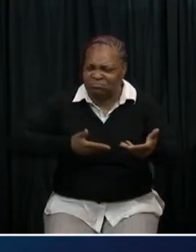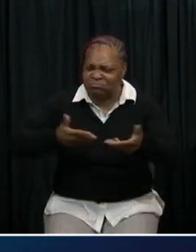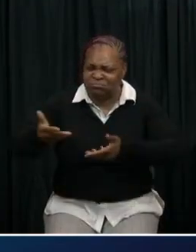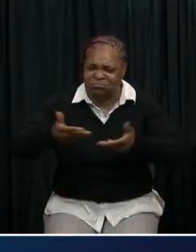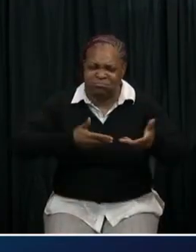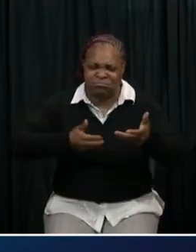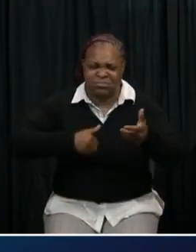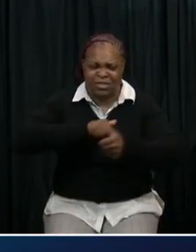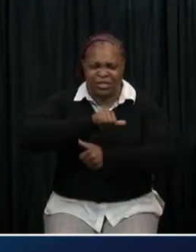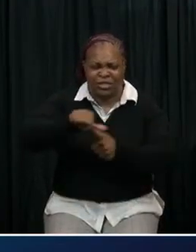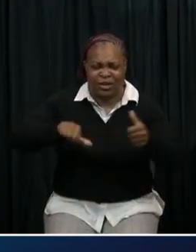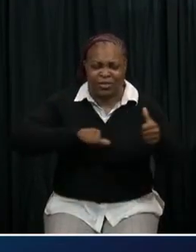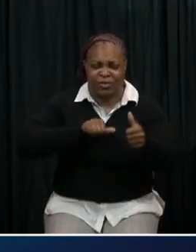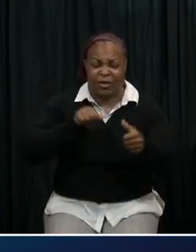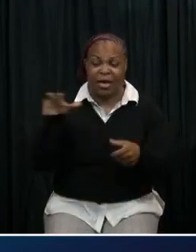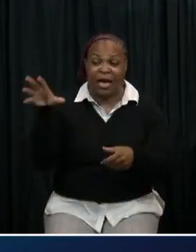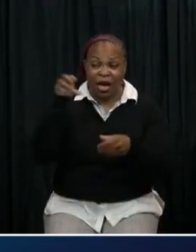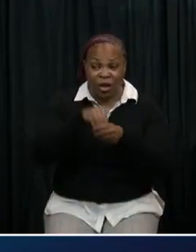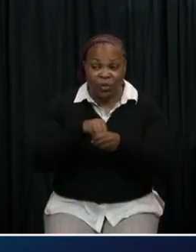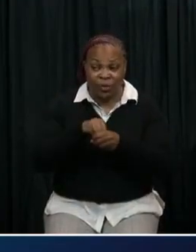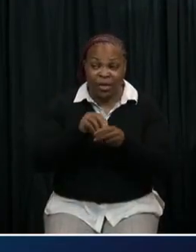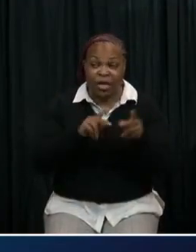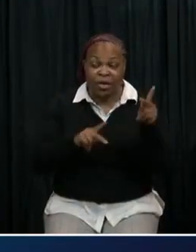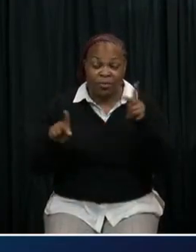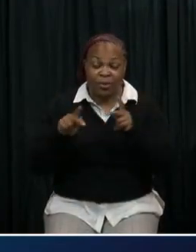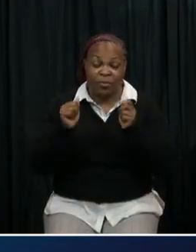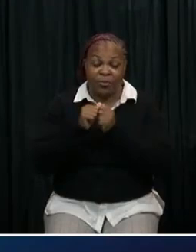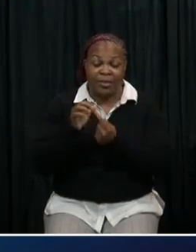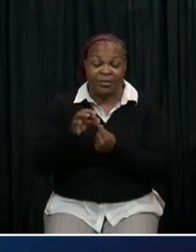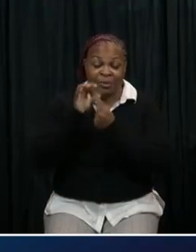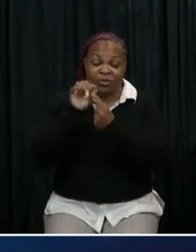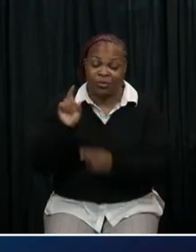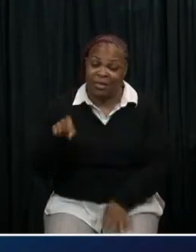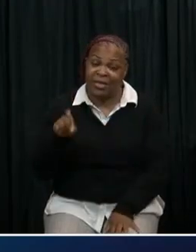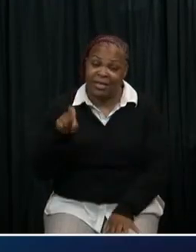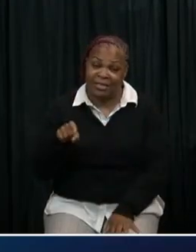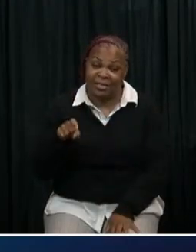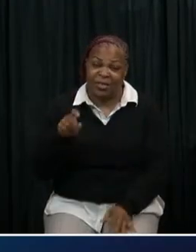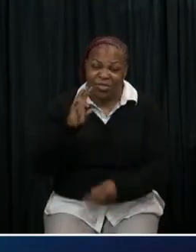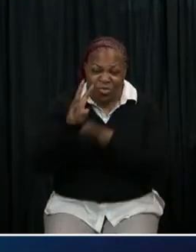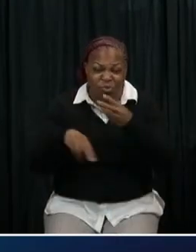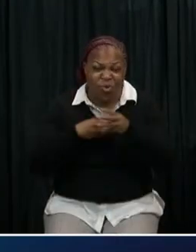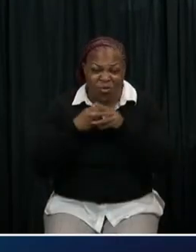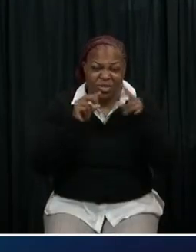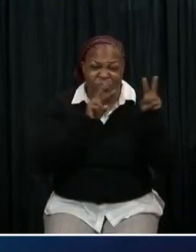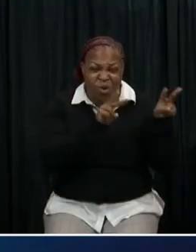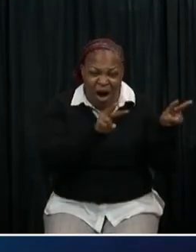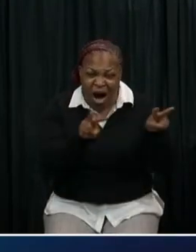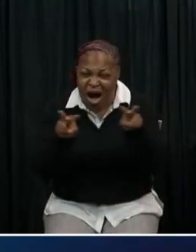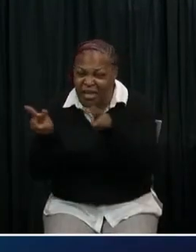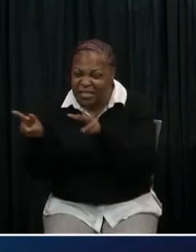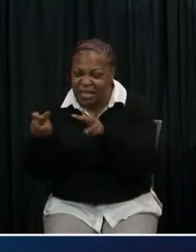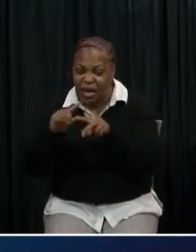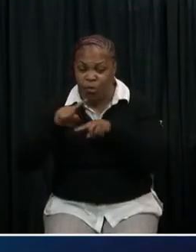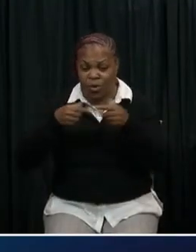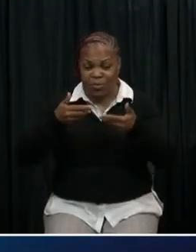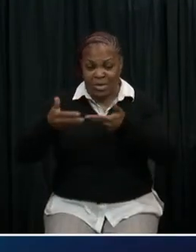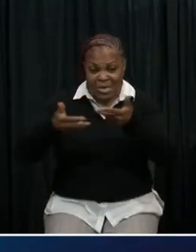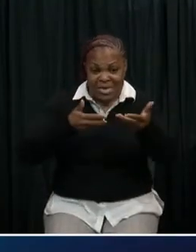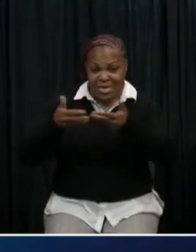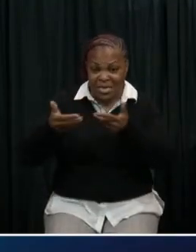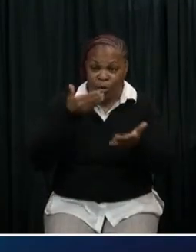other, including people with special needs. And when we treat each other